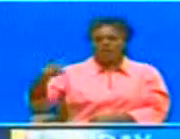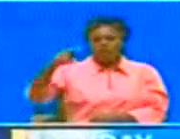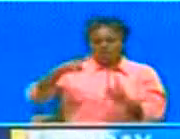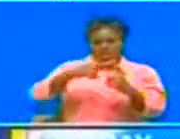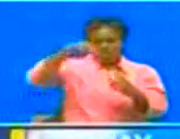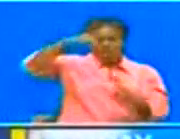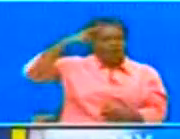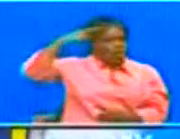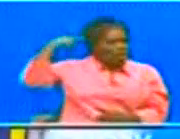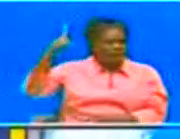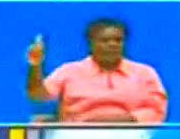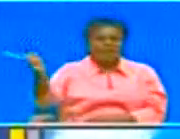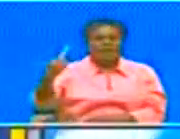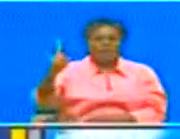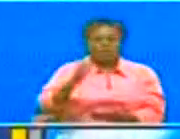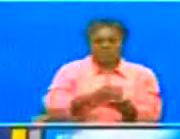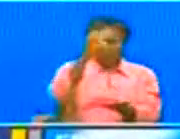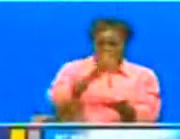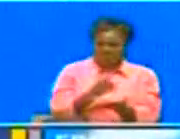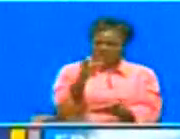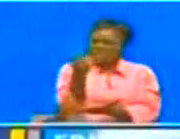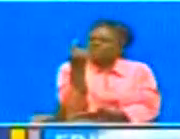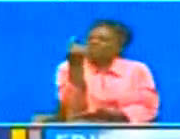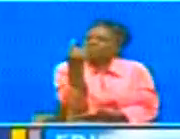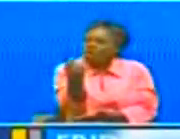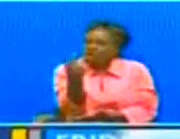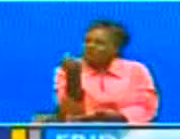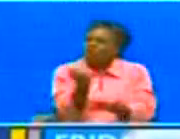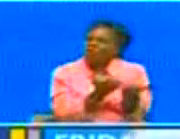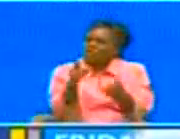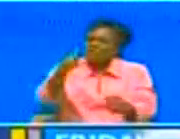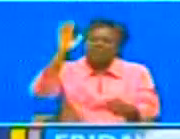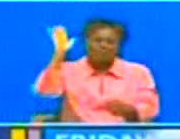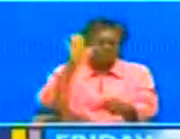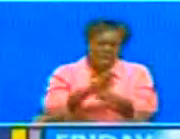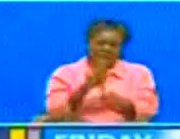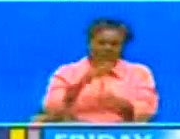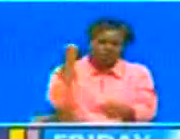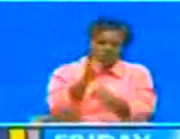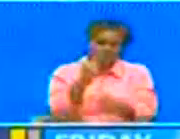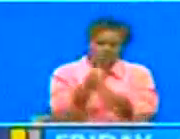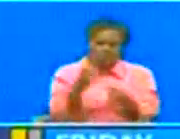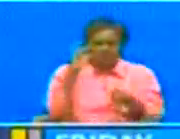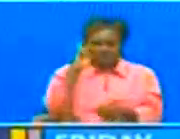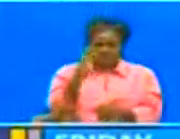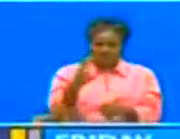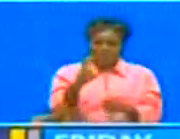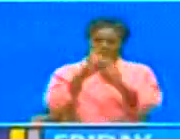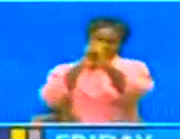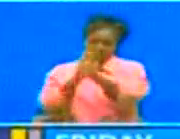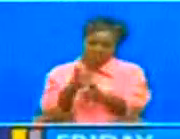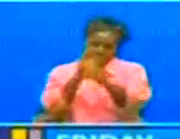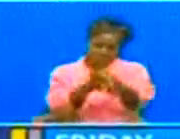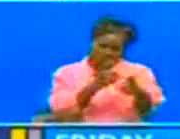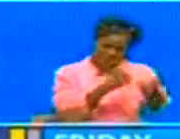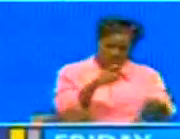Coca-Cola Nairobi Bottlers. And this is just a tip of the iceberg, really. He's done quite a lot. Let's take a look at some of the awards that he